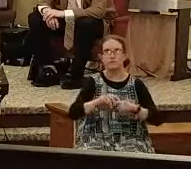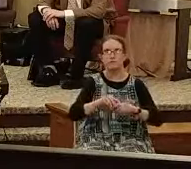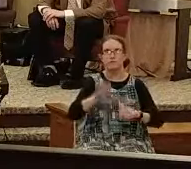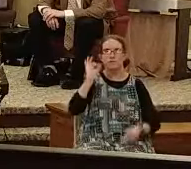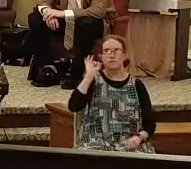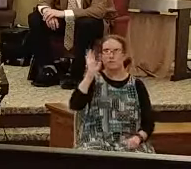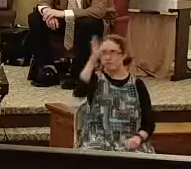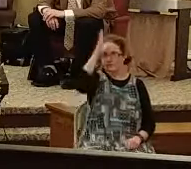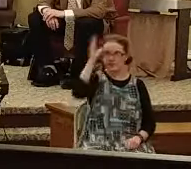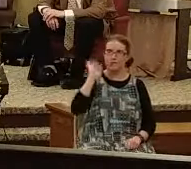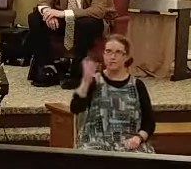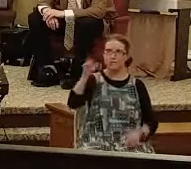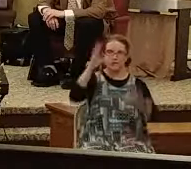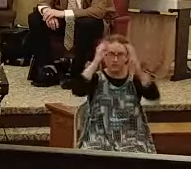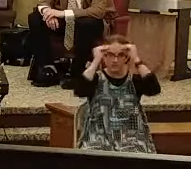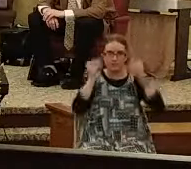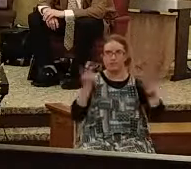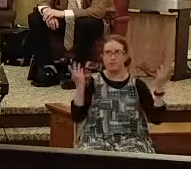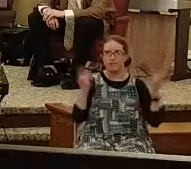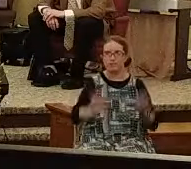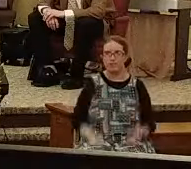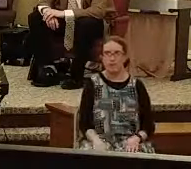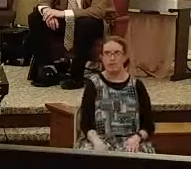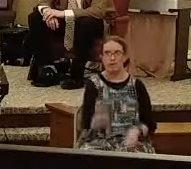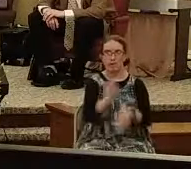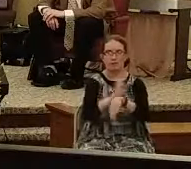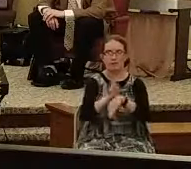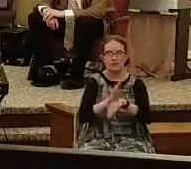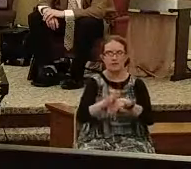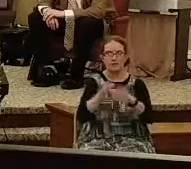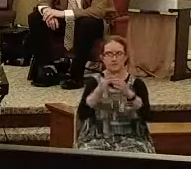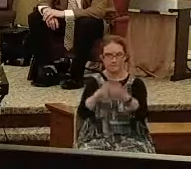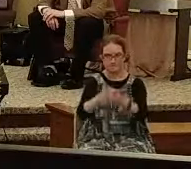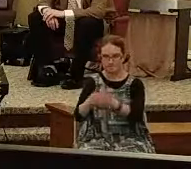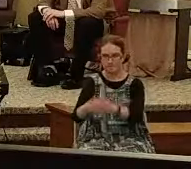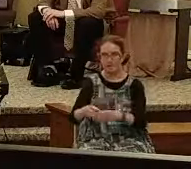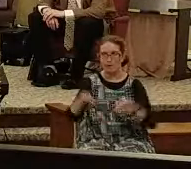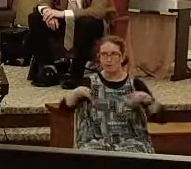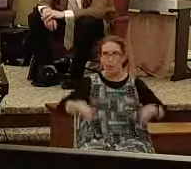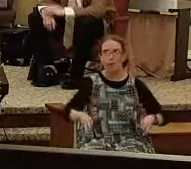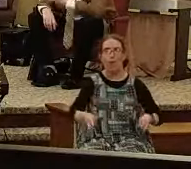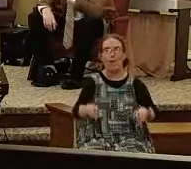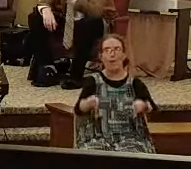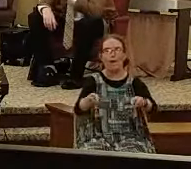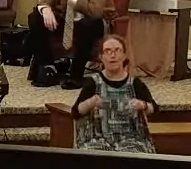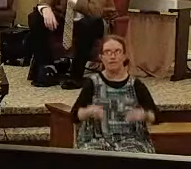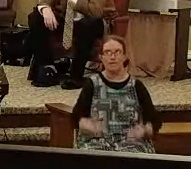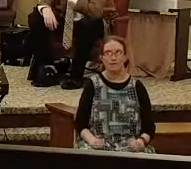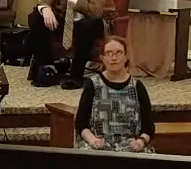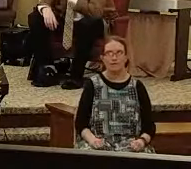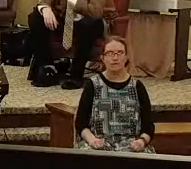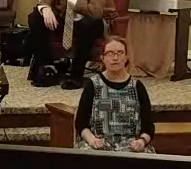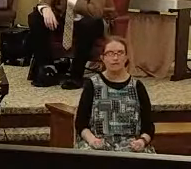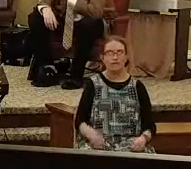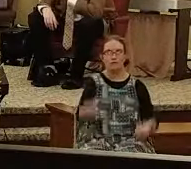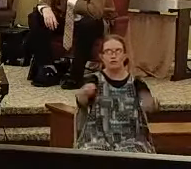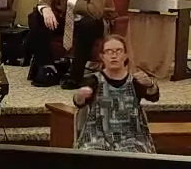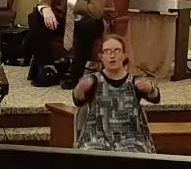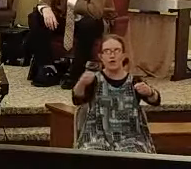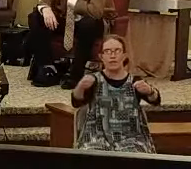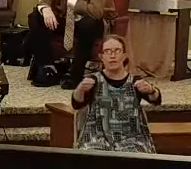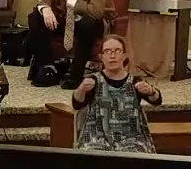teaching. And so we're busy setting everything up, but on the way there, we were driving